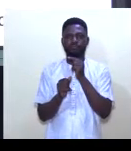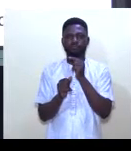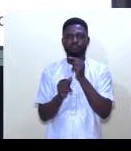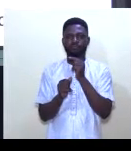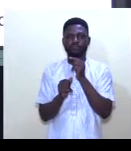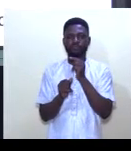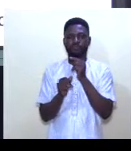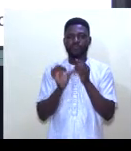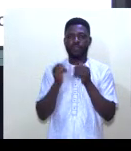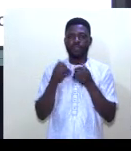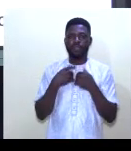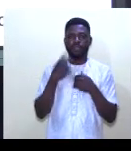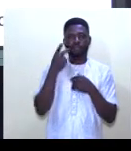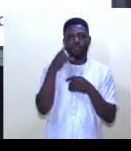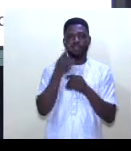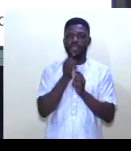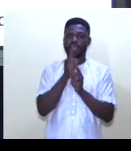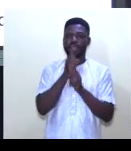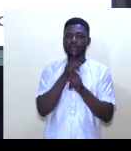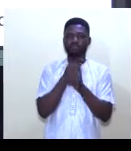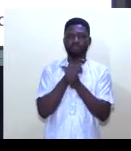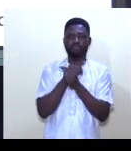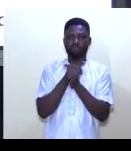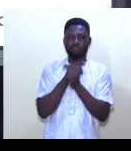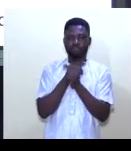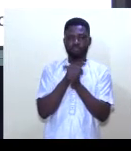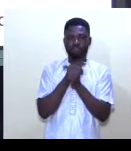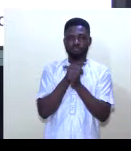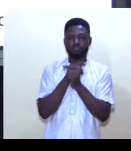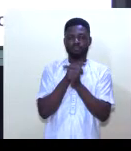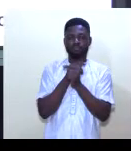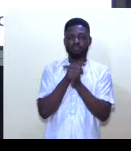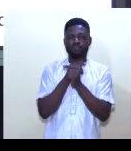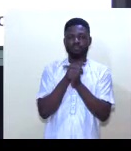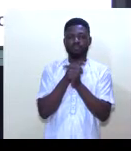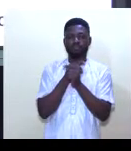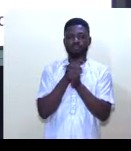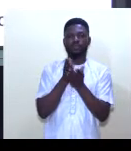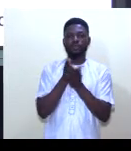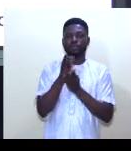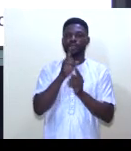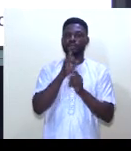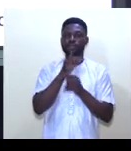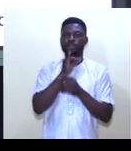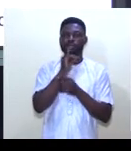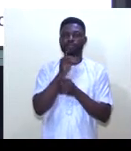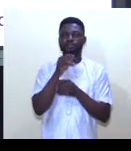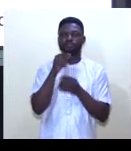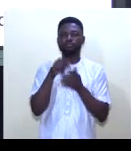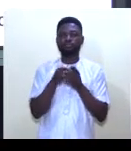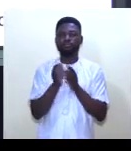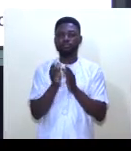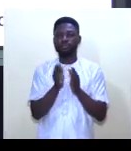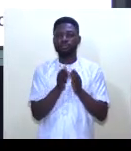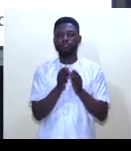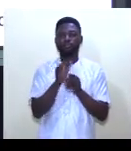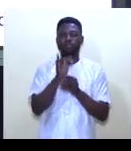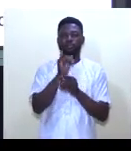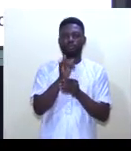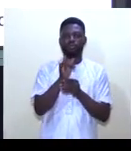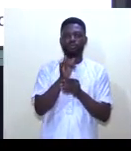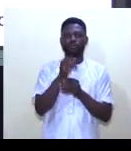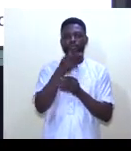hexagon, octagon, pentagon. I have seen the answer here and I believe you should have as well. Correct answer is this